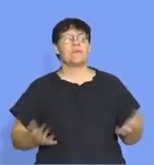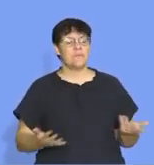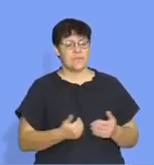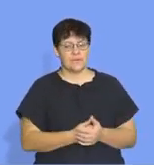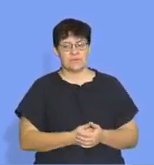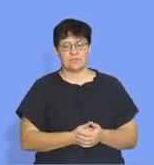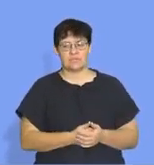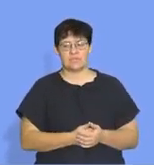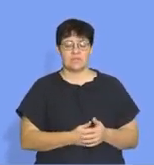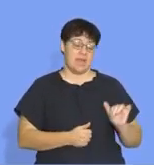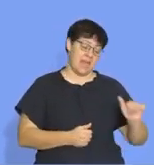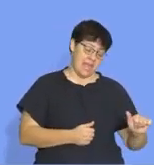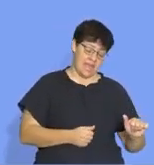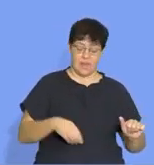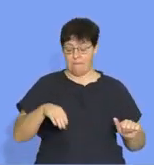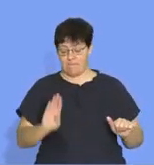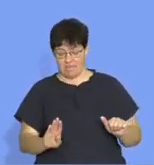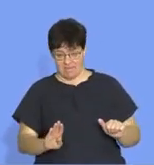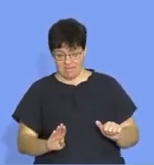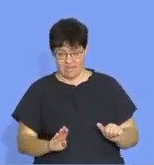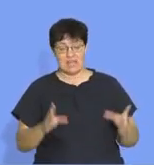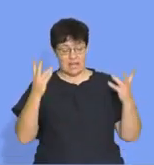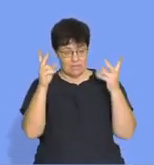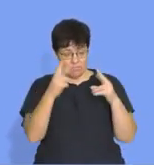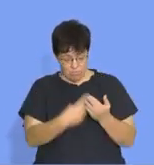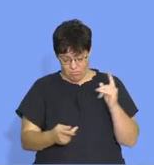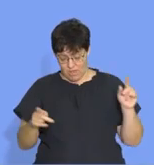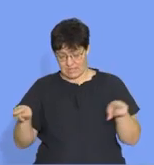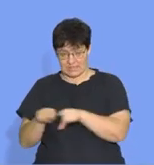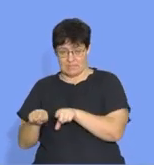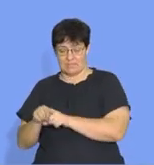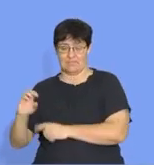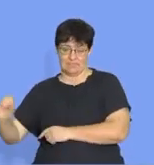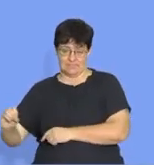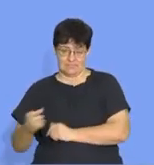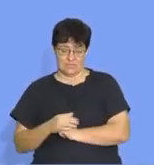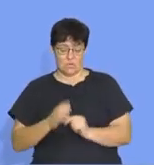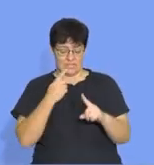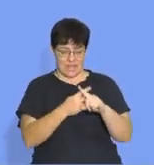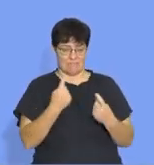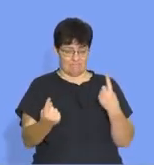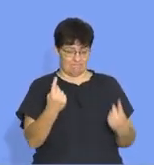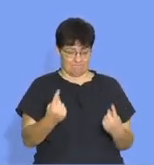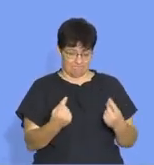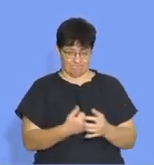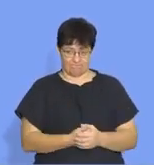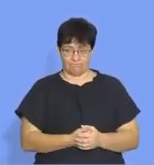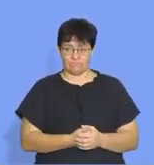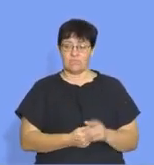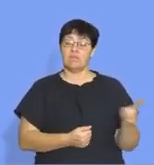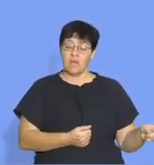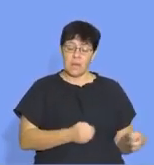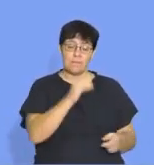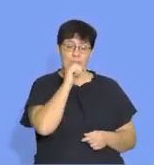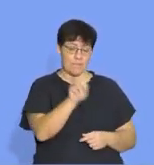my A, that is my B, it is equal to zero, and it's a multiply between the two, right? And we know according to this, it means